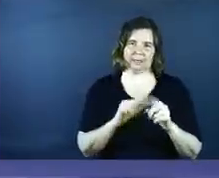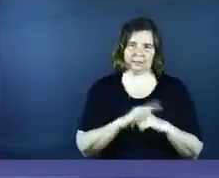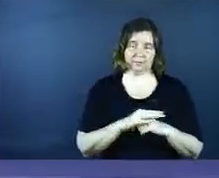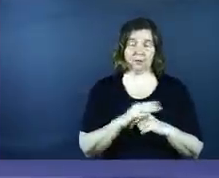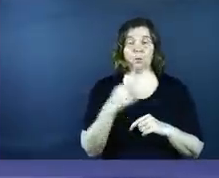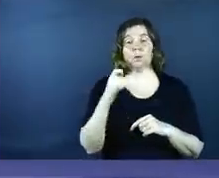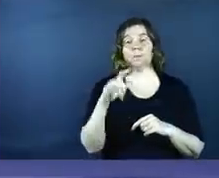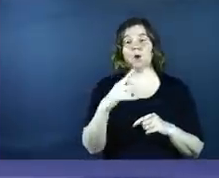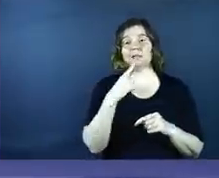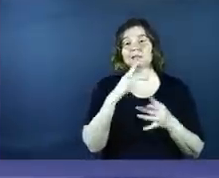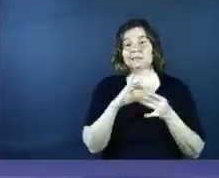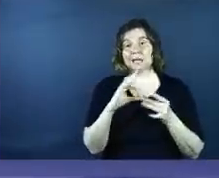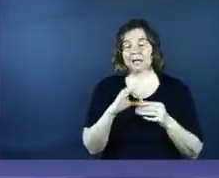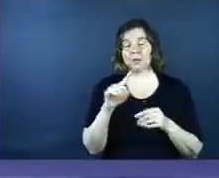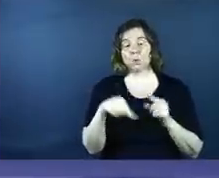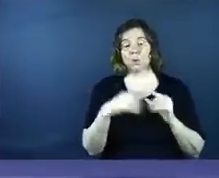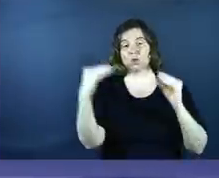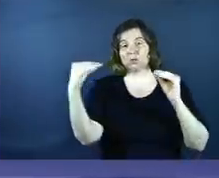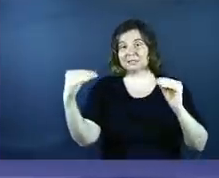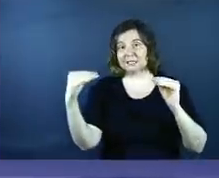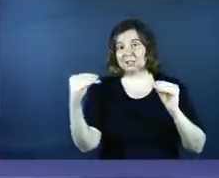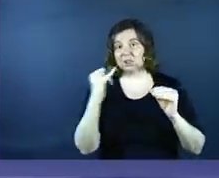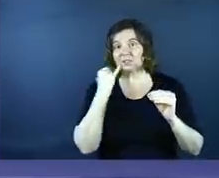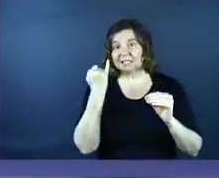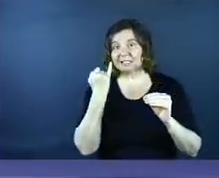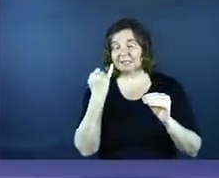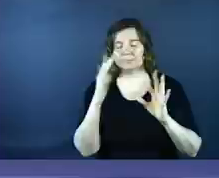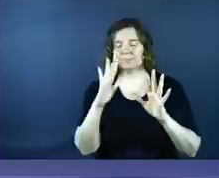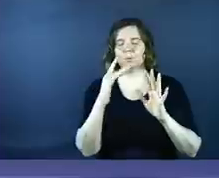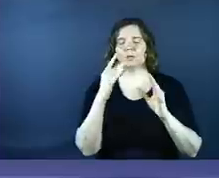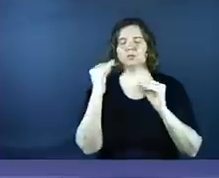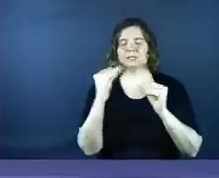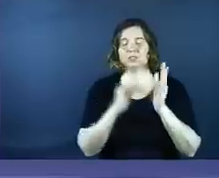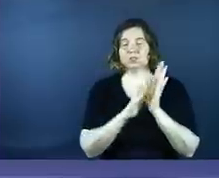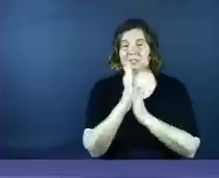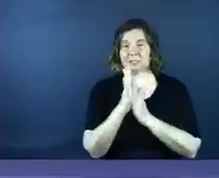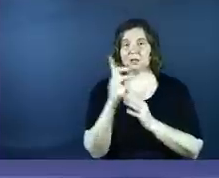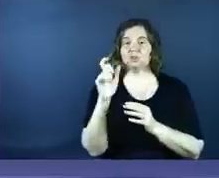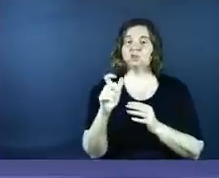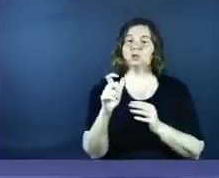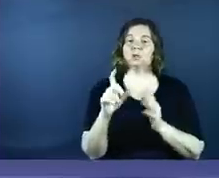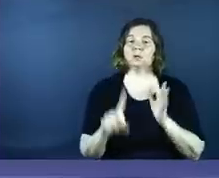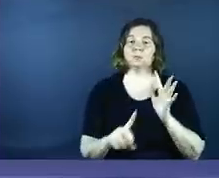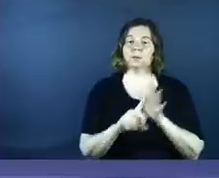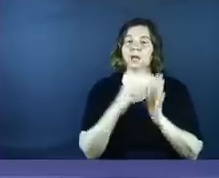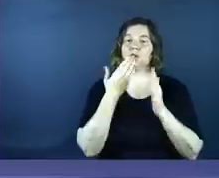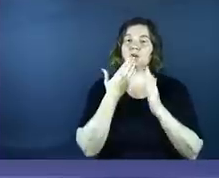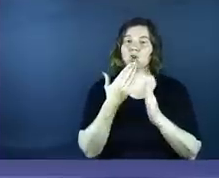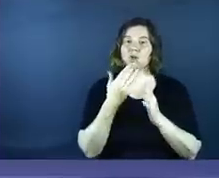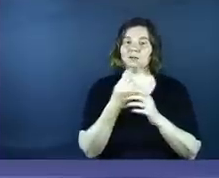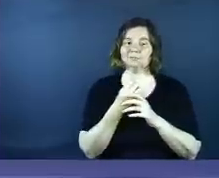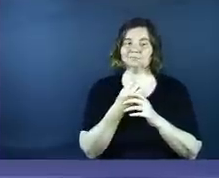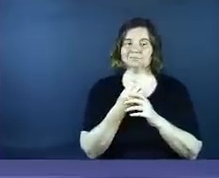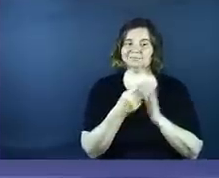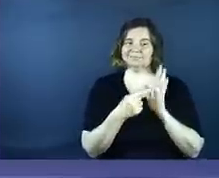What Paul is saying is, listen, when you're teaching Jesus to people, it ought to bring out a good fruit in their